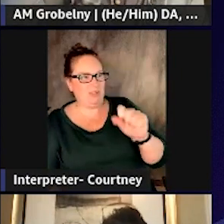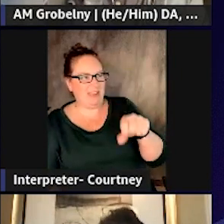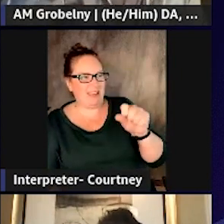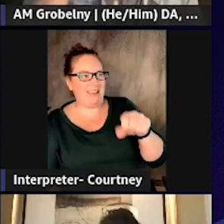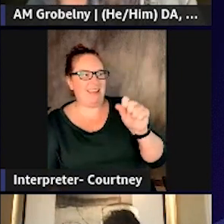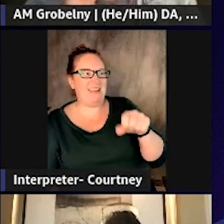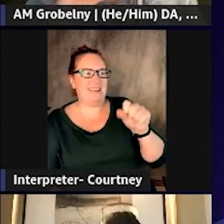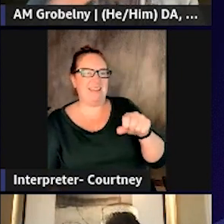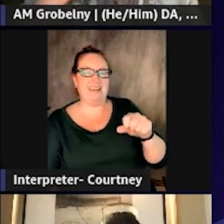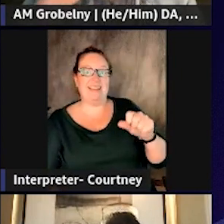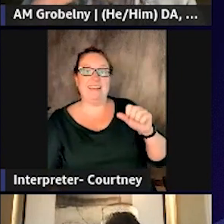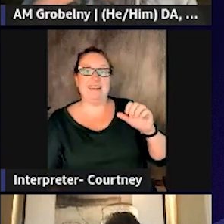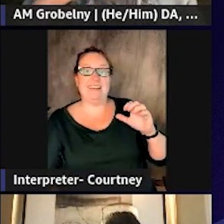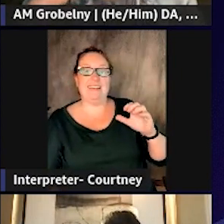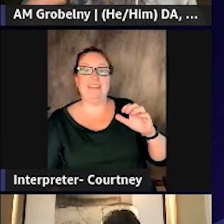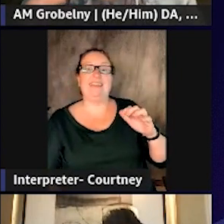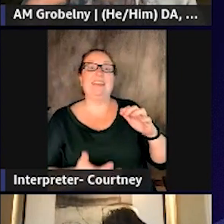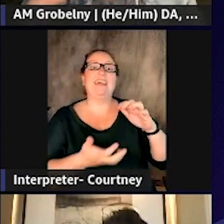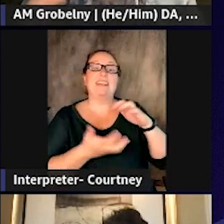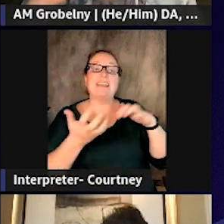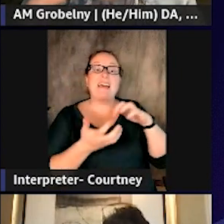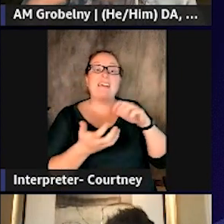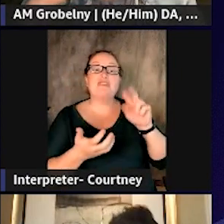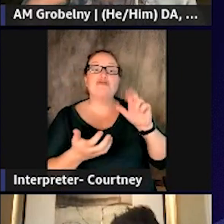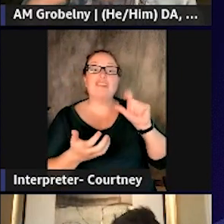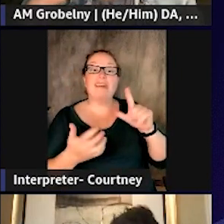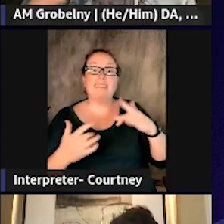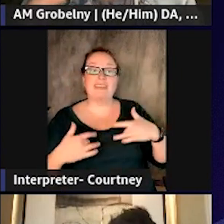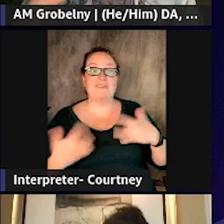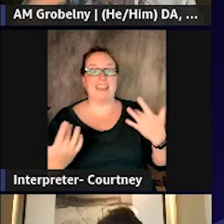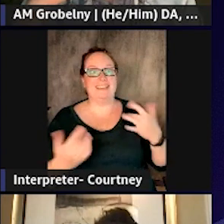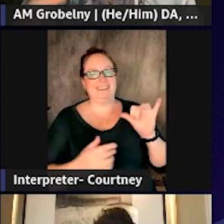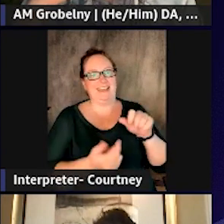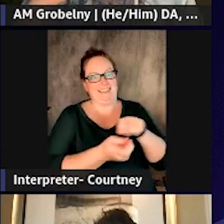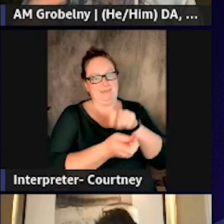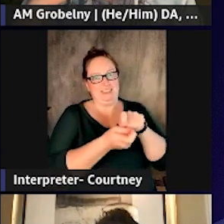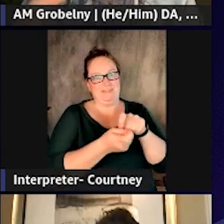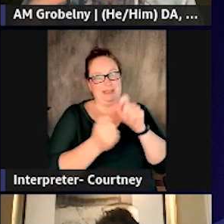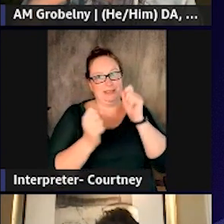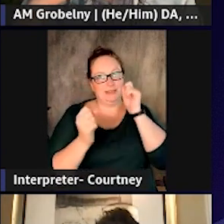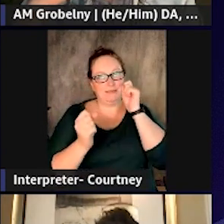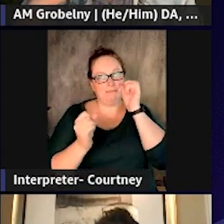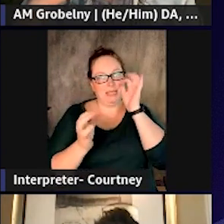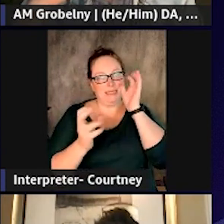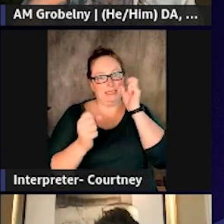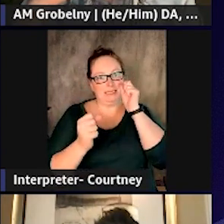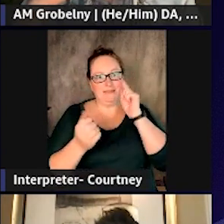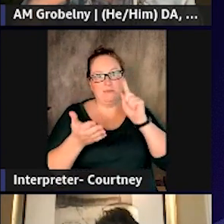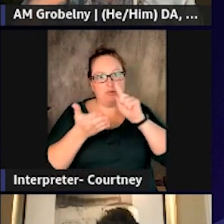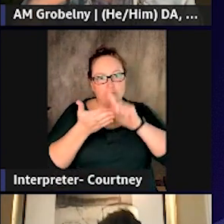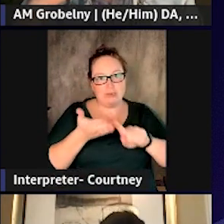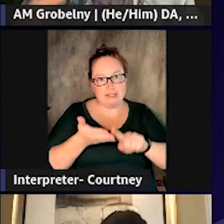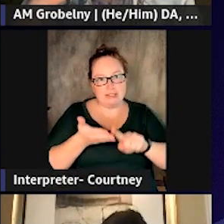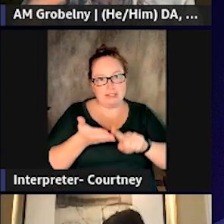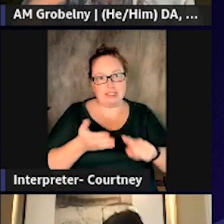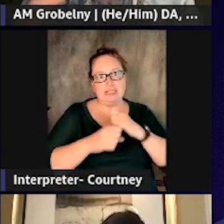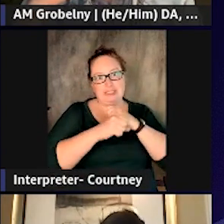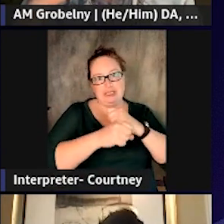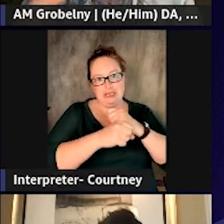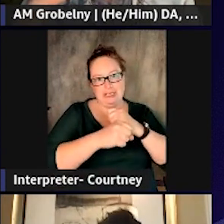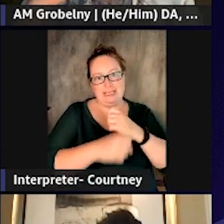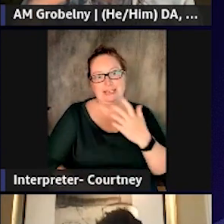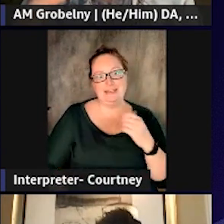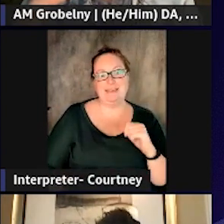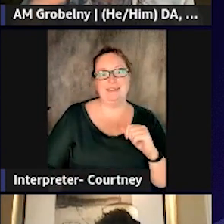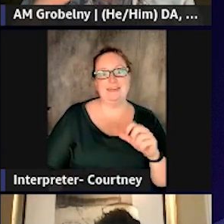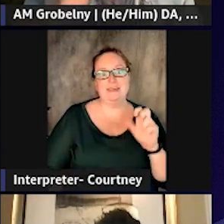the CloudTrail event thing specifically. That's amazing for researching security incidents, right? Like that's I could